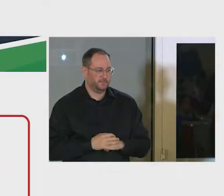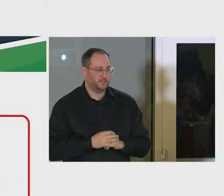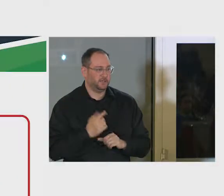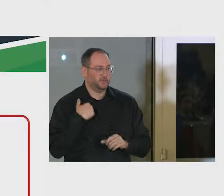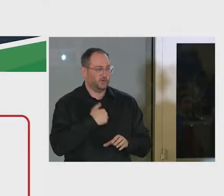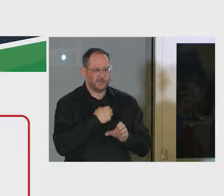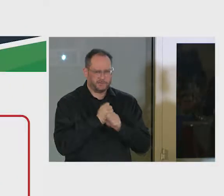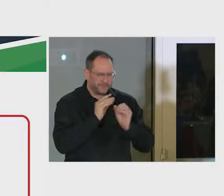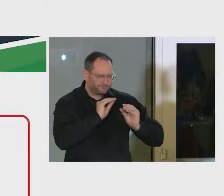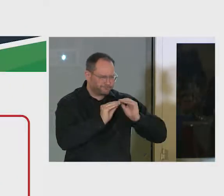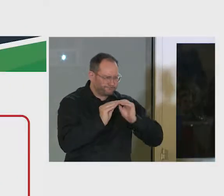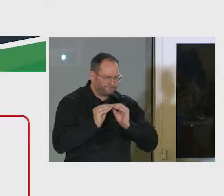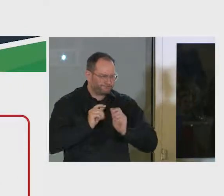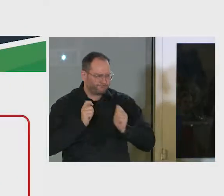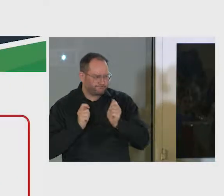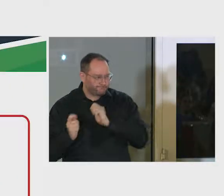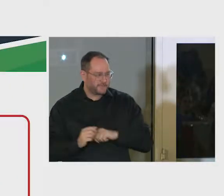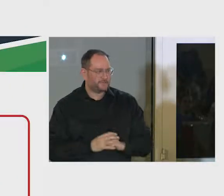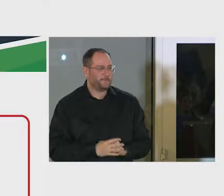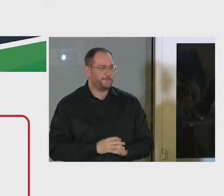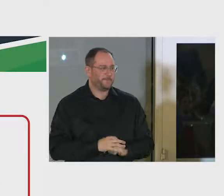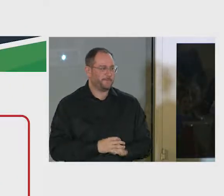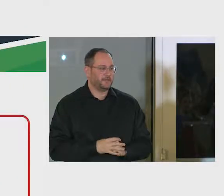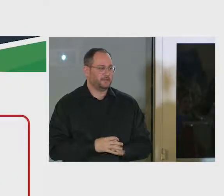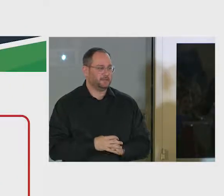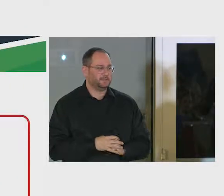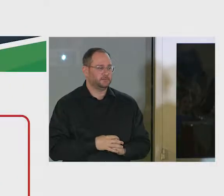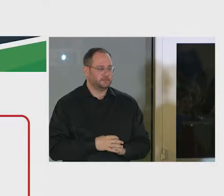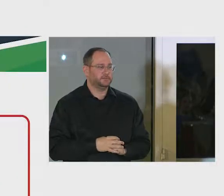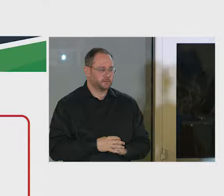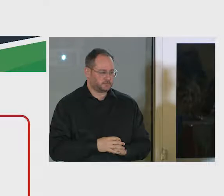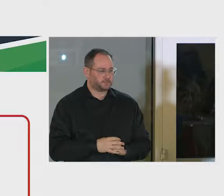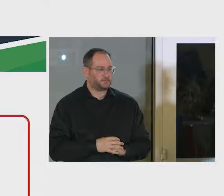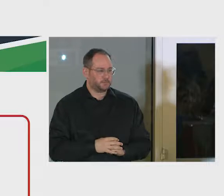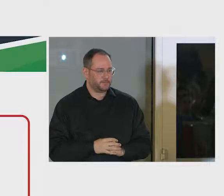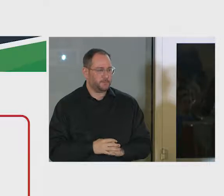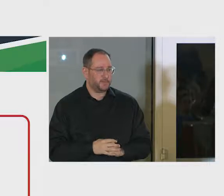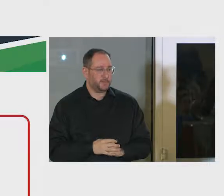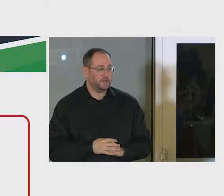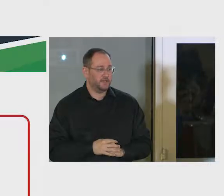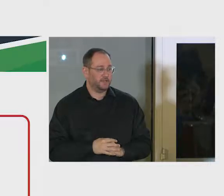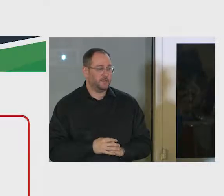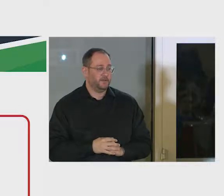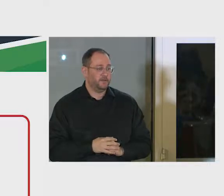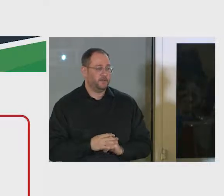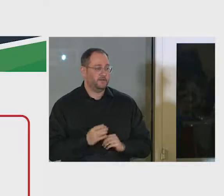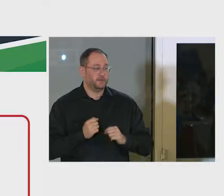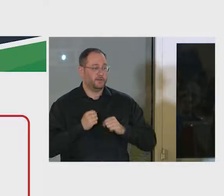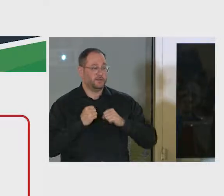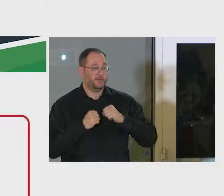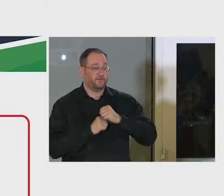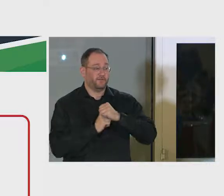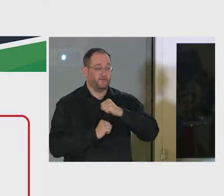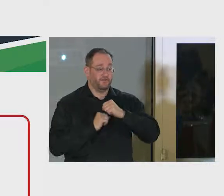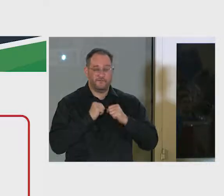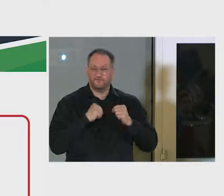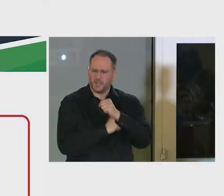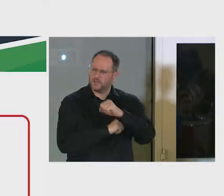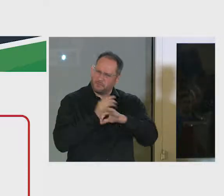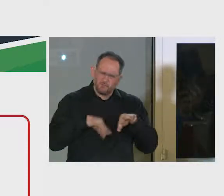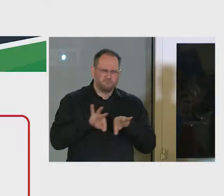So let me talk to you a little bit about the DC budget fundamentals so you can understand a little bit about some of the trade-offs and options that you have